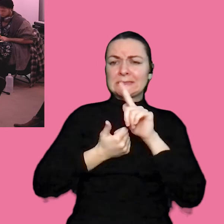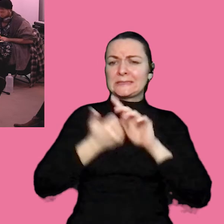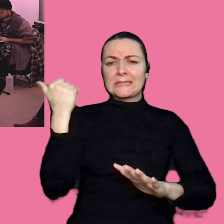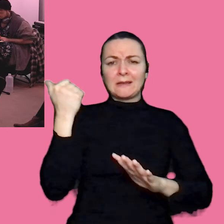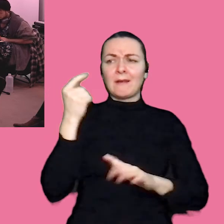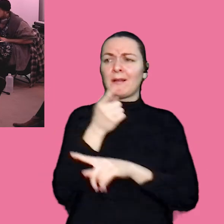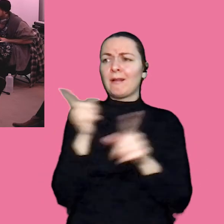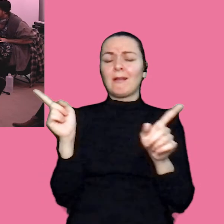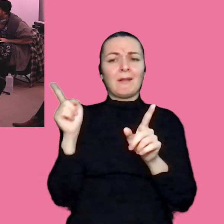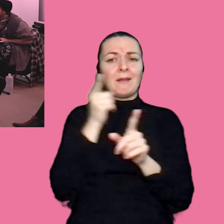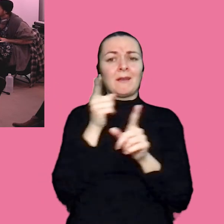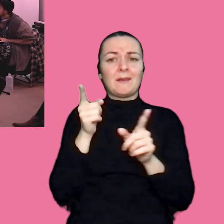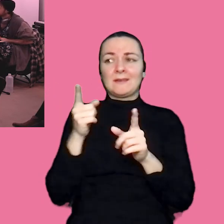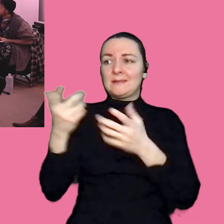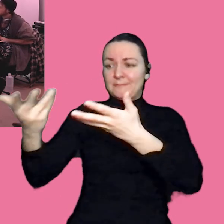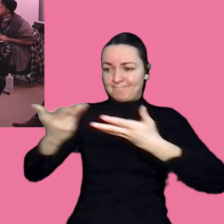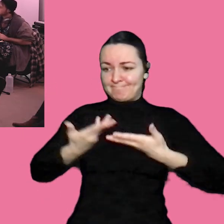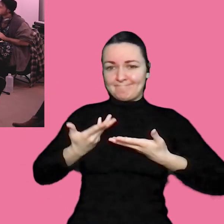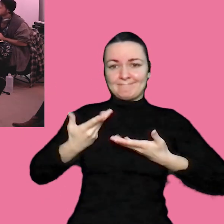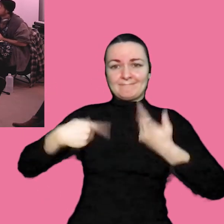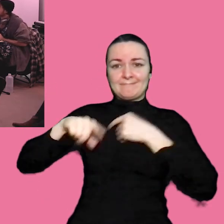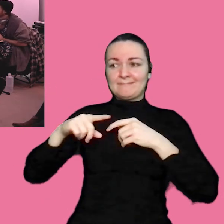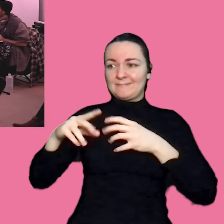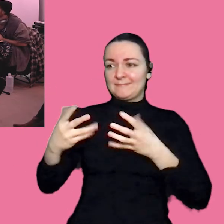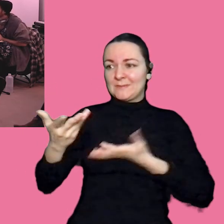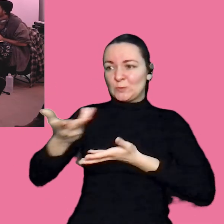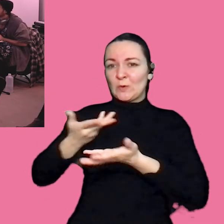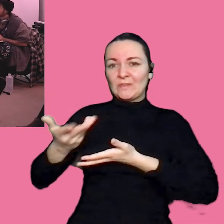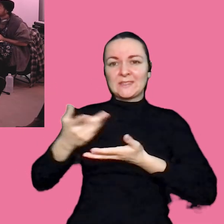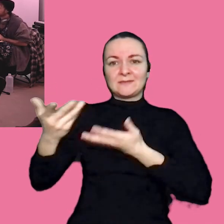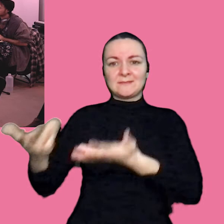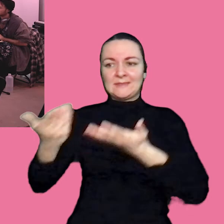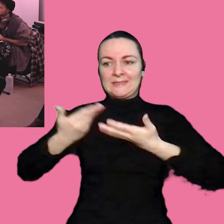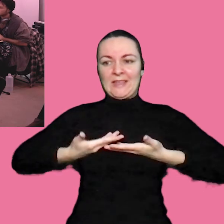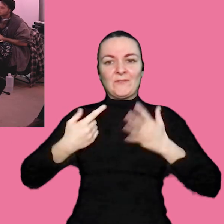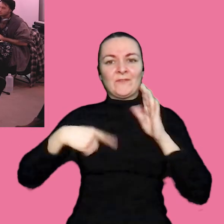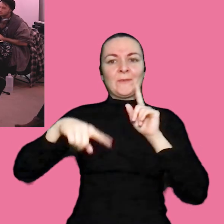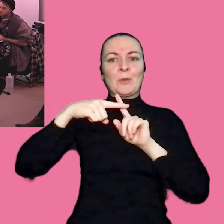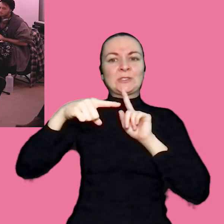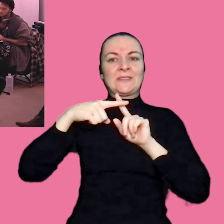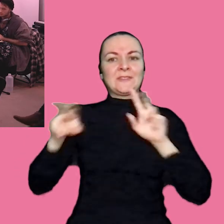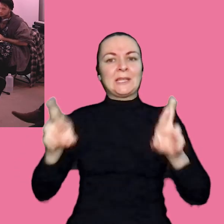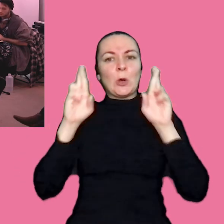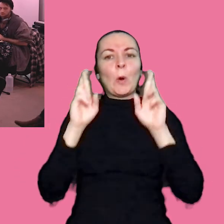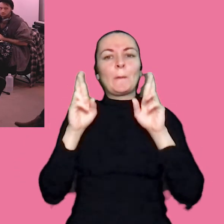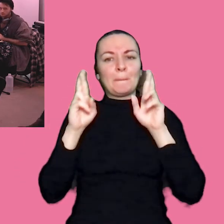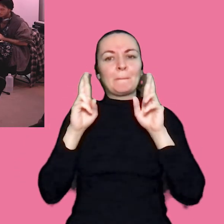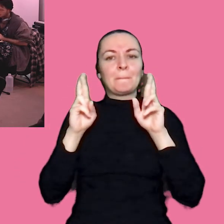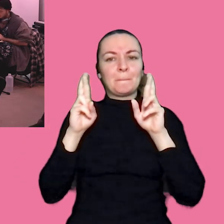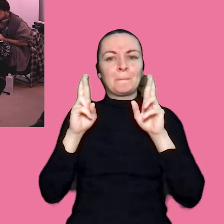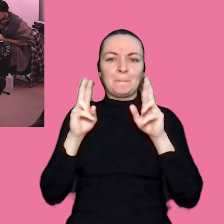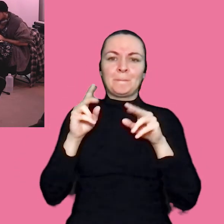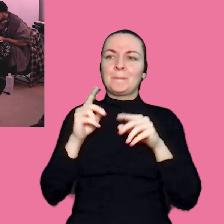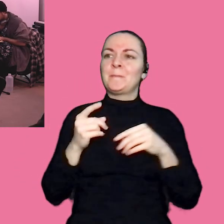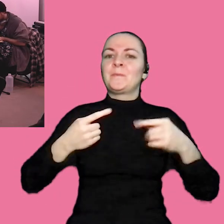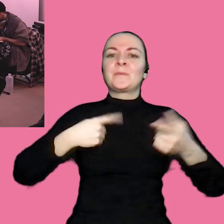different way, what they bring into the conversation is positivity, is hope. And because all of